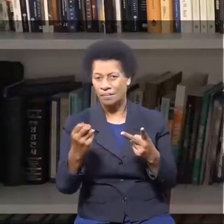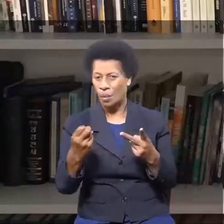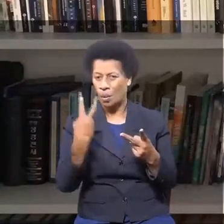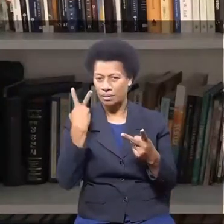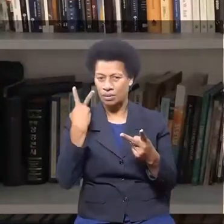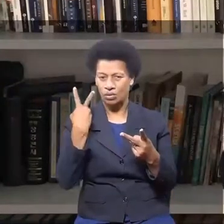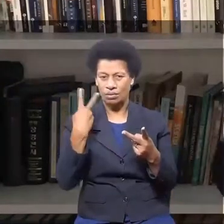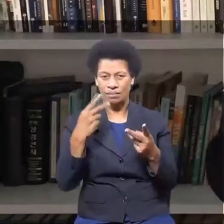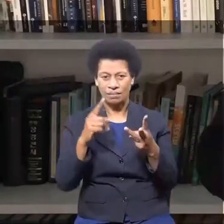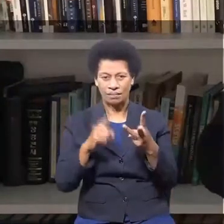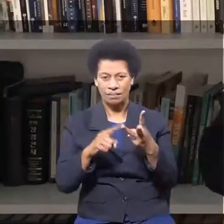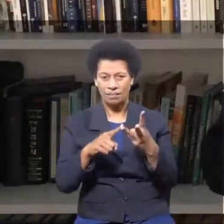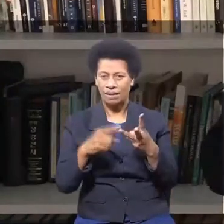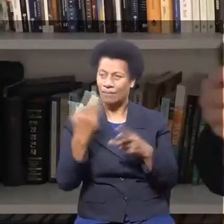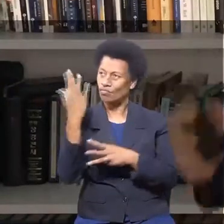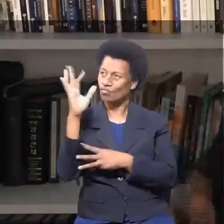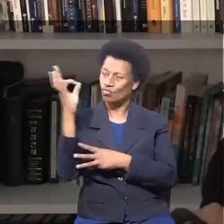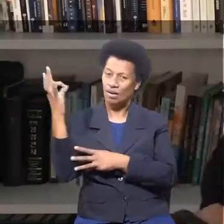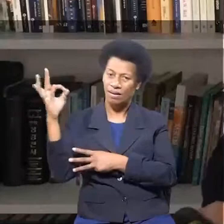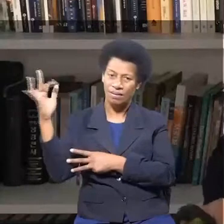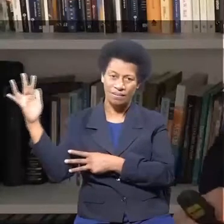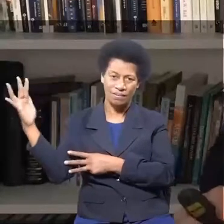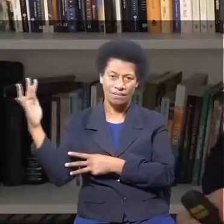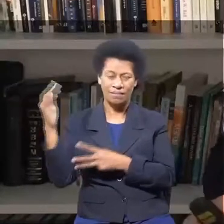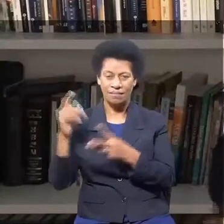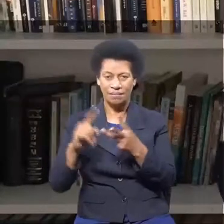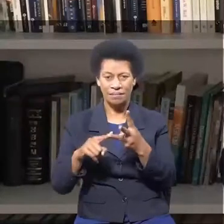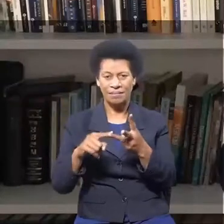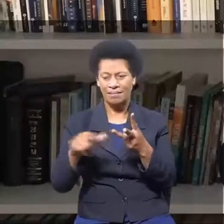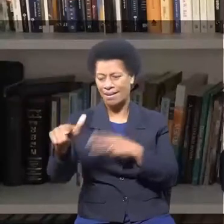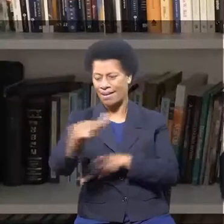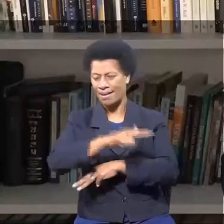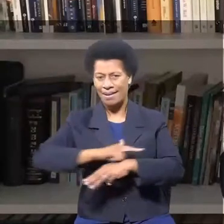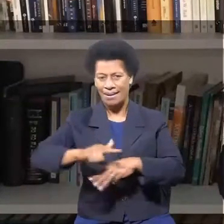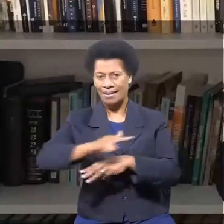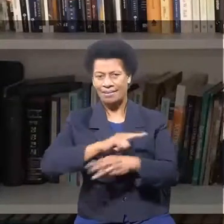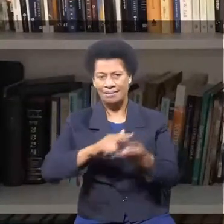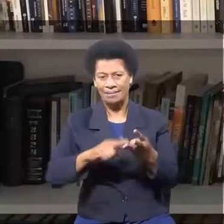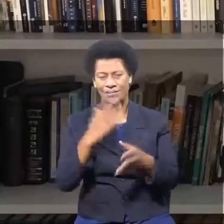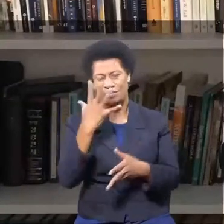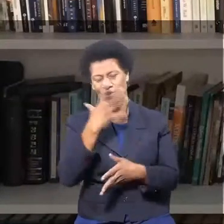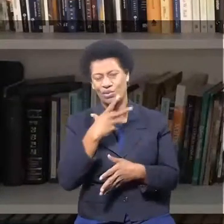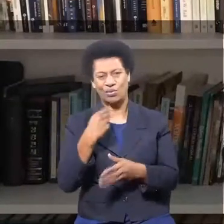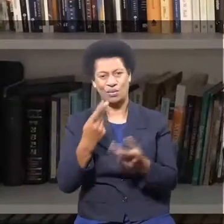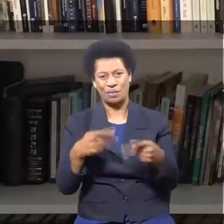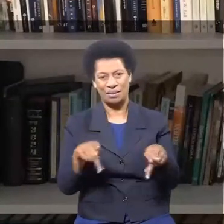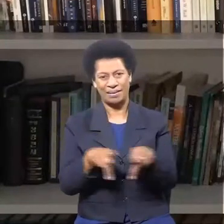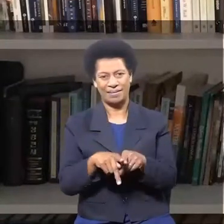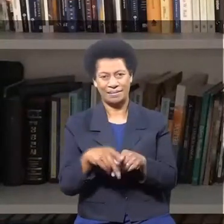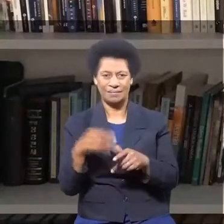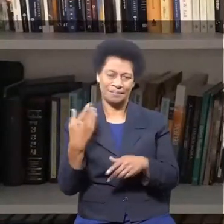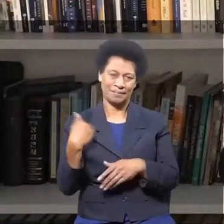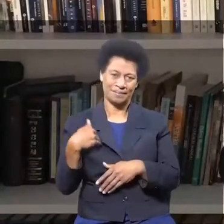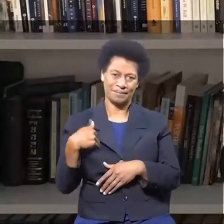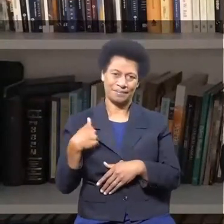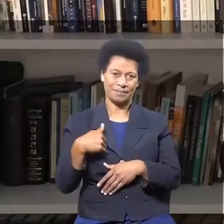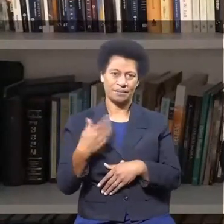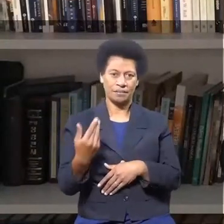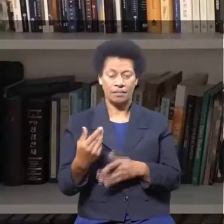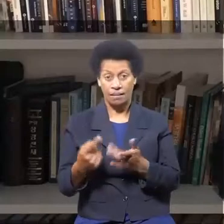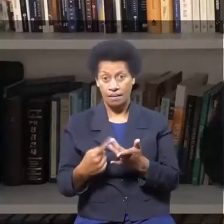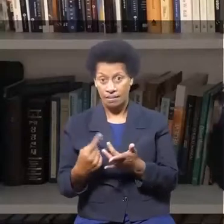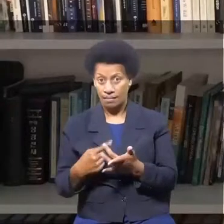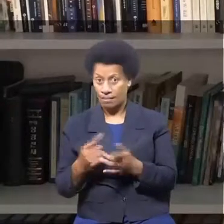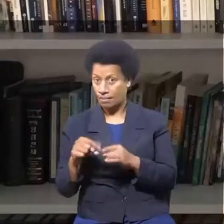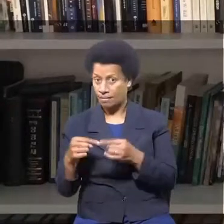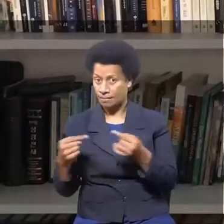there's oxygen, there's trees, there's land. It's a beautiful place to live, as you would know well.